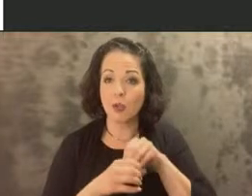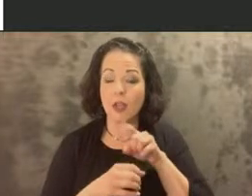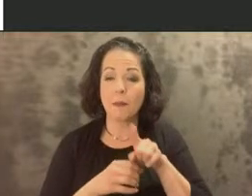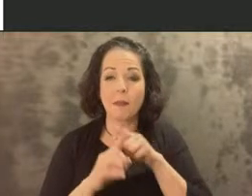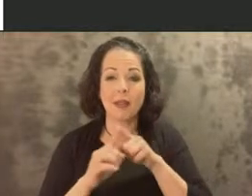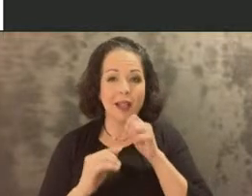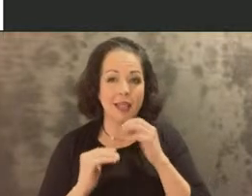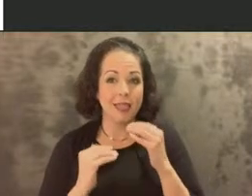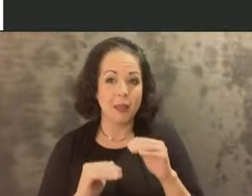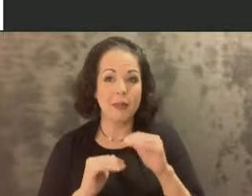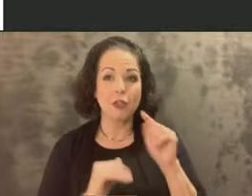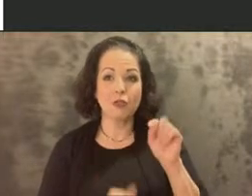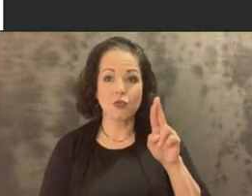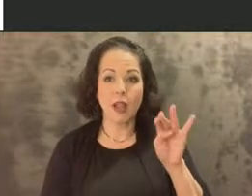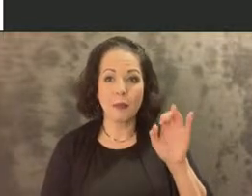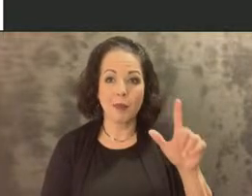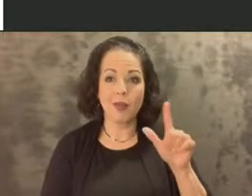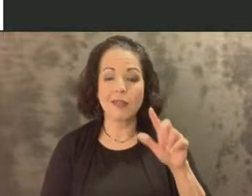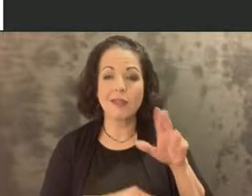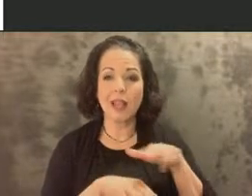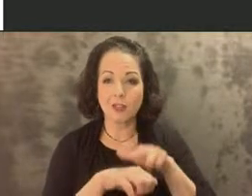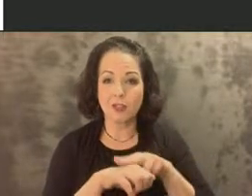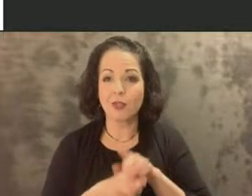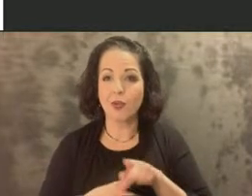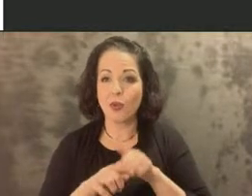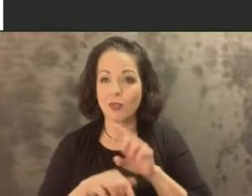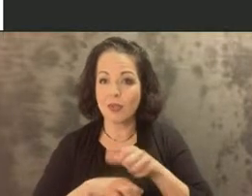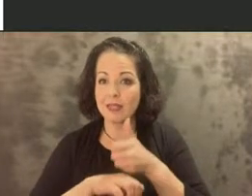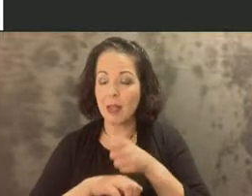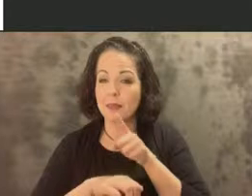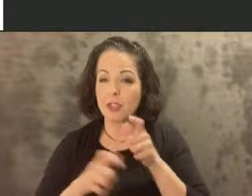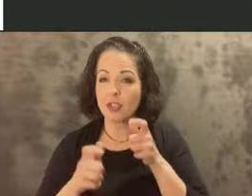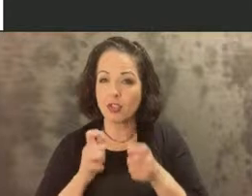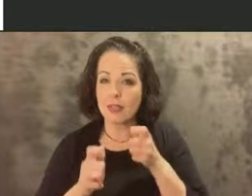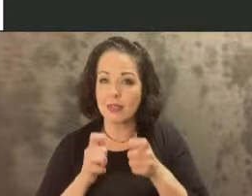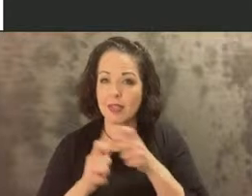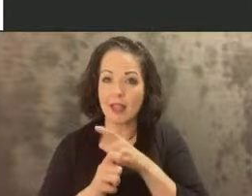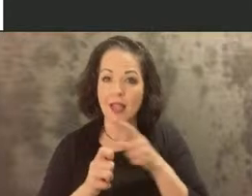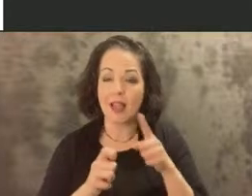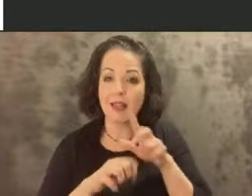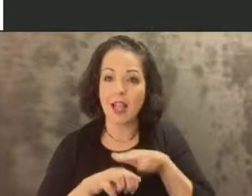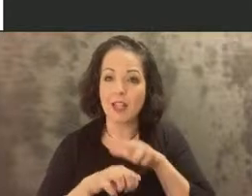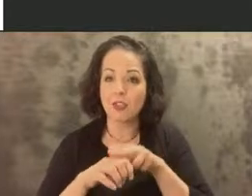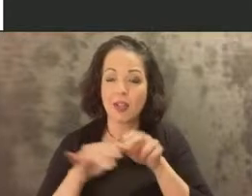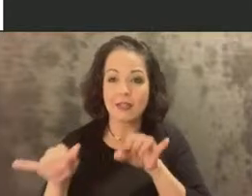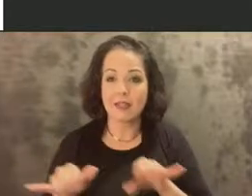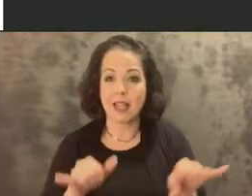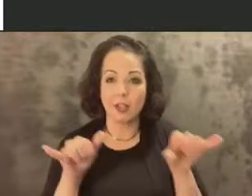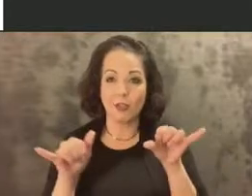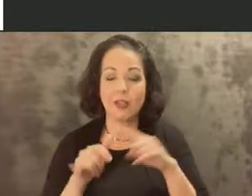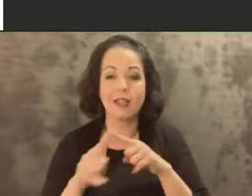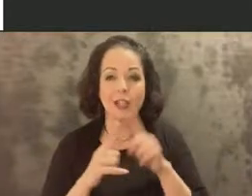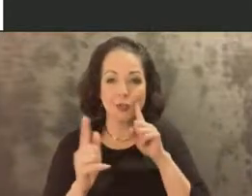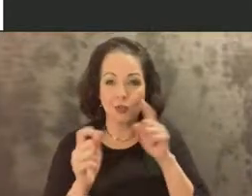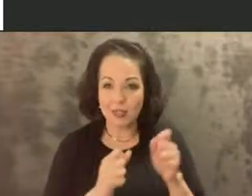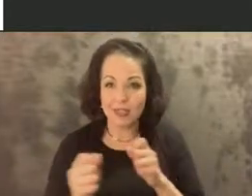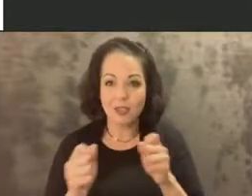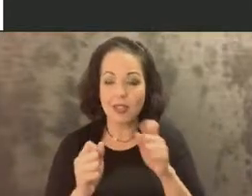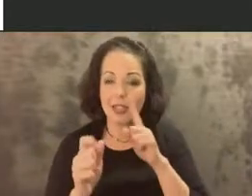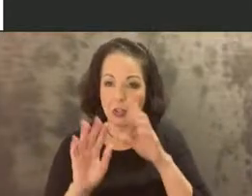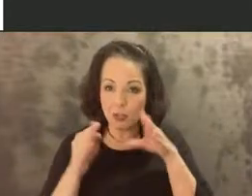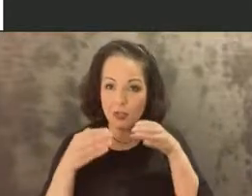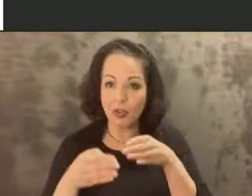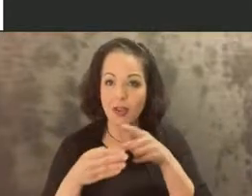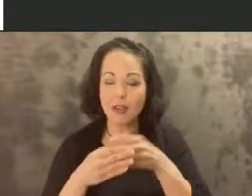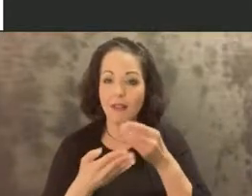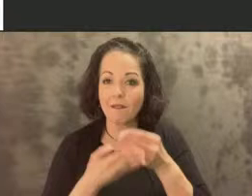limited to tribal nations, and establishing and adjusting a national standards and strategically targeting funding